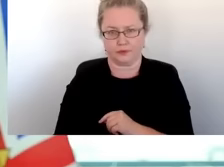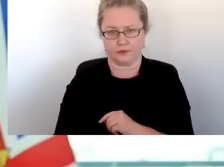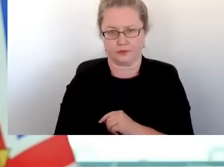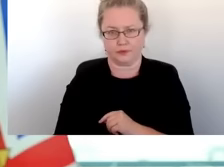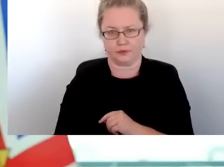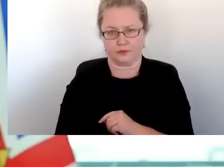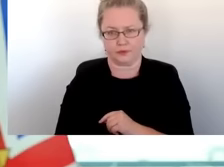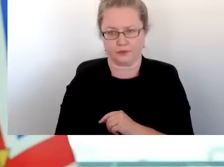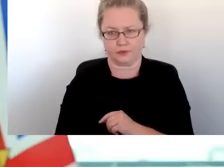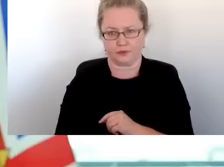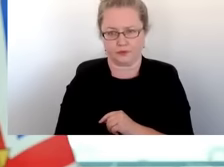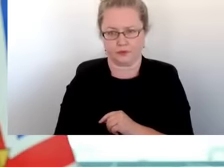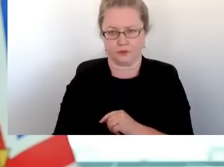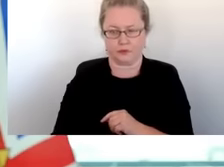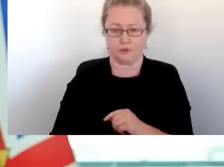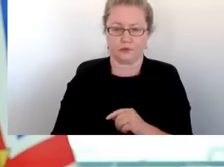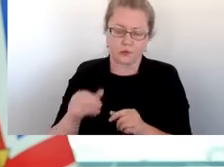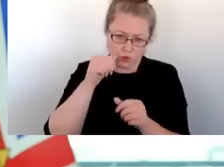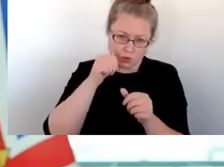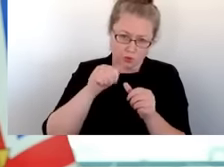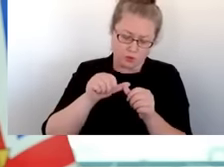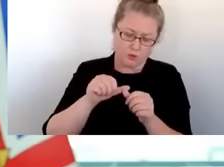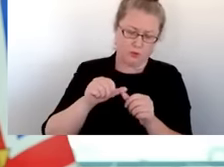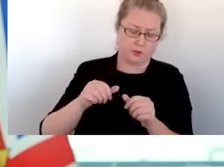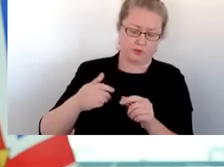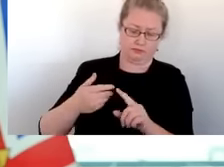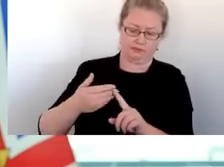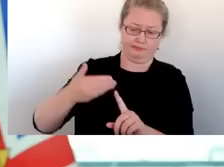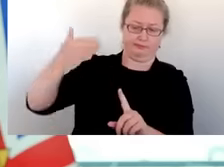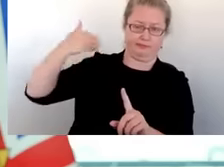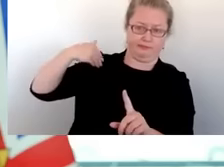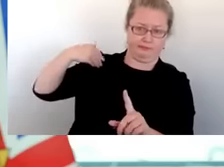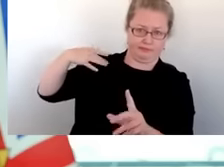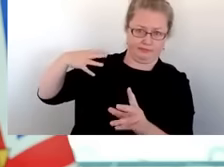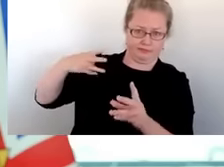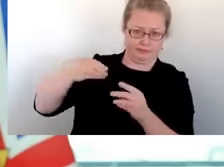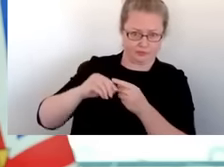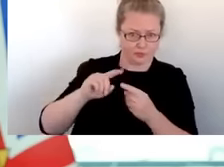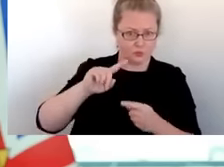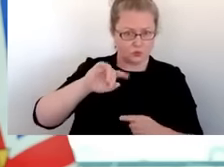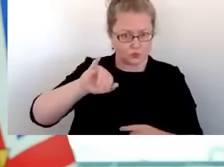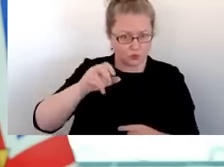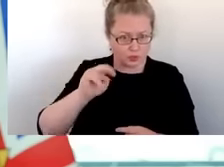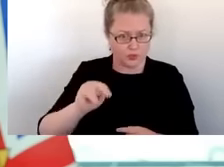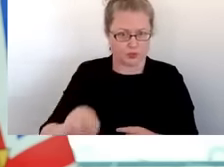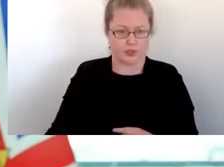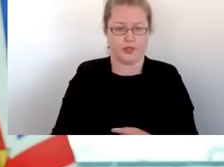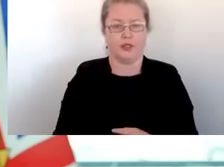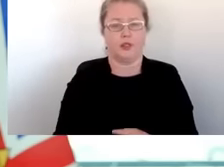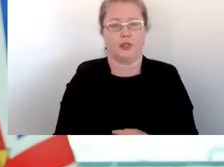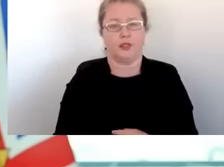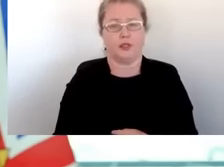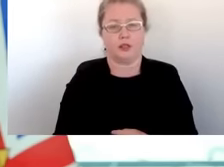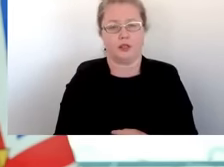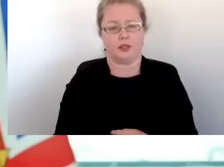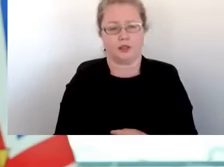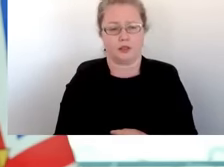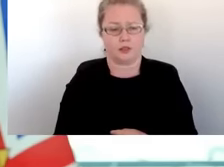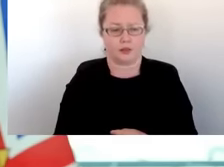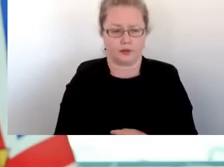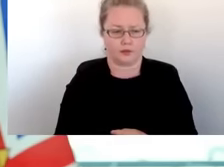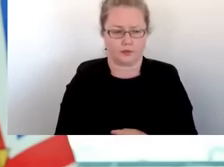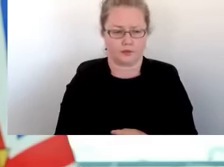November and carried throughout January. And since that time, we've continued to offer vaccines for people who